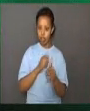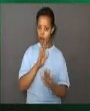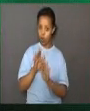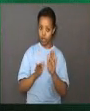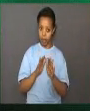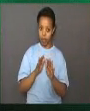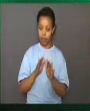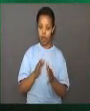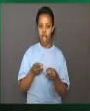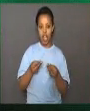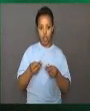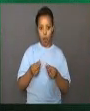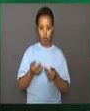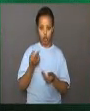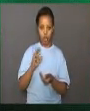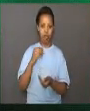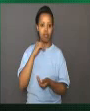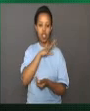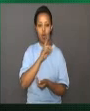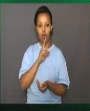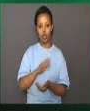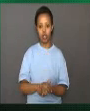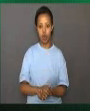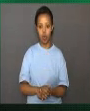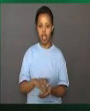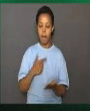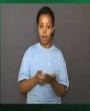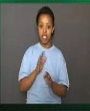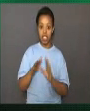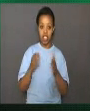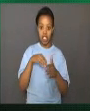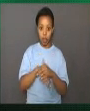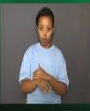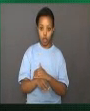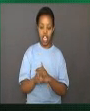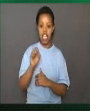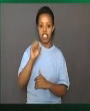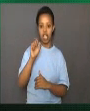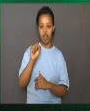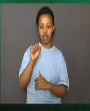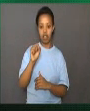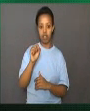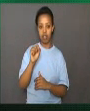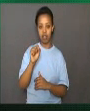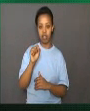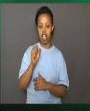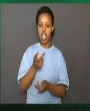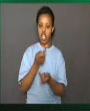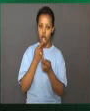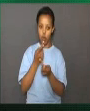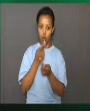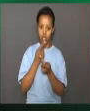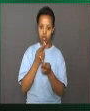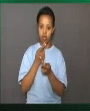step is decomposition. In this step, sulfur is released from proteins